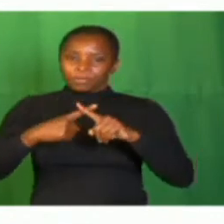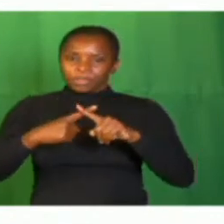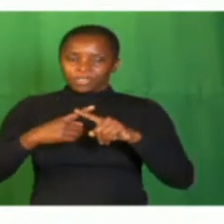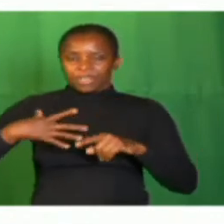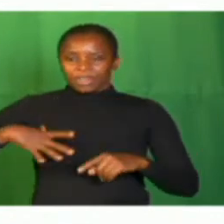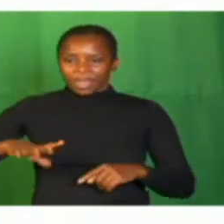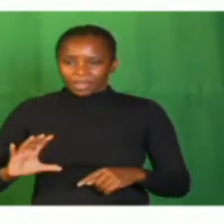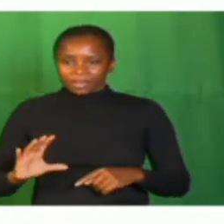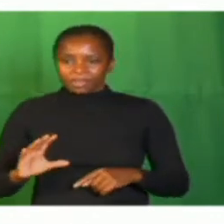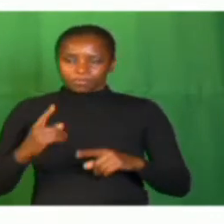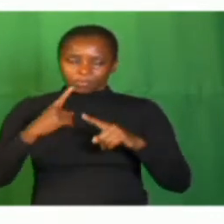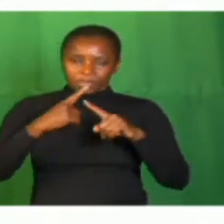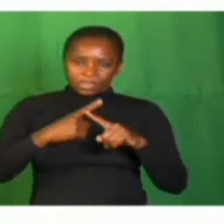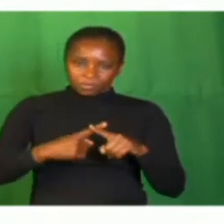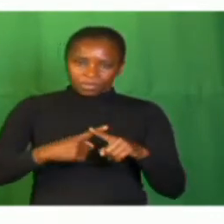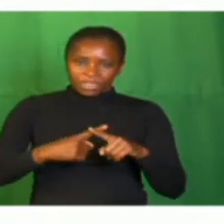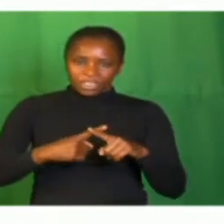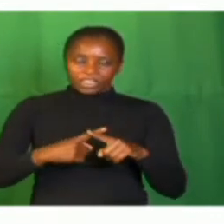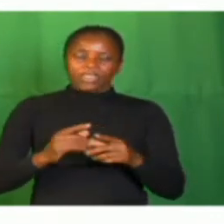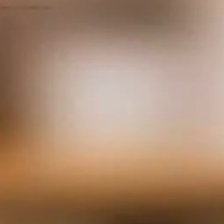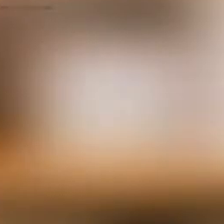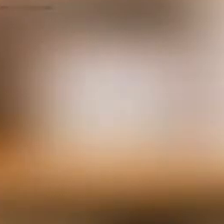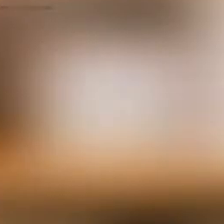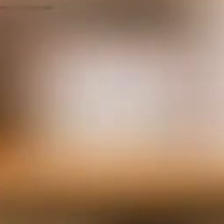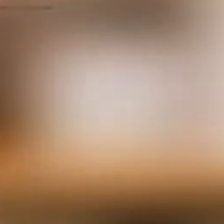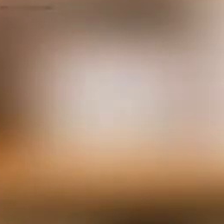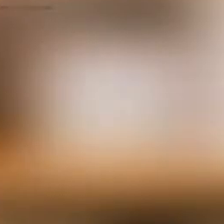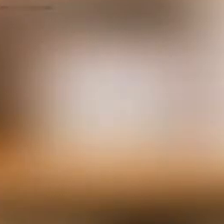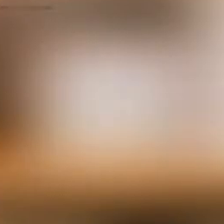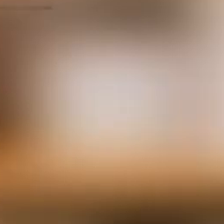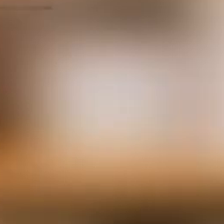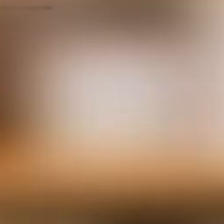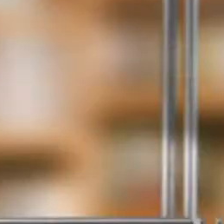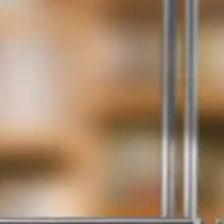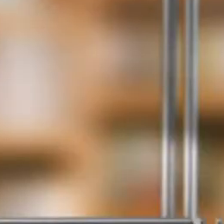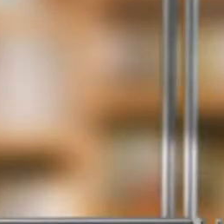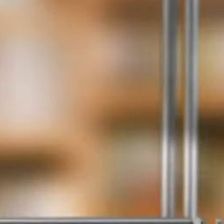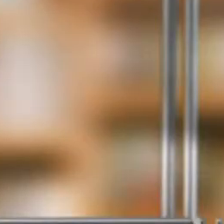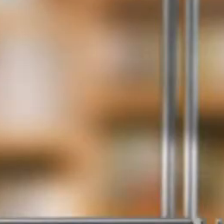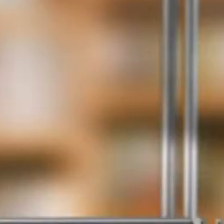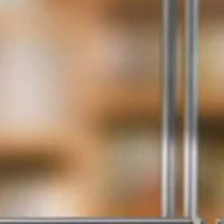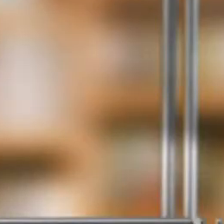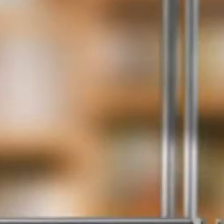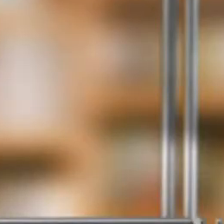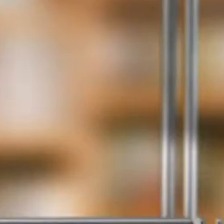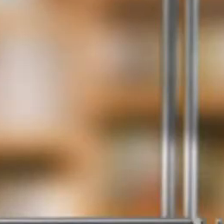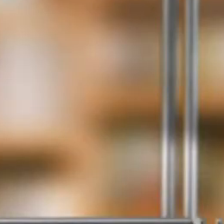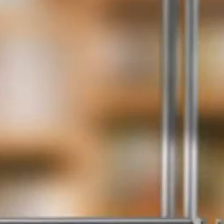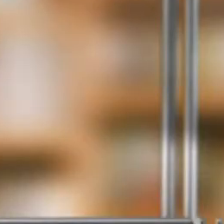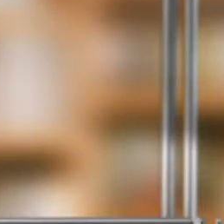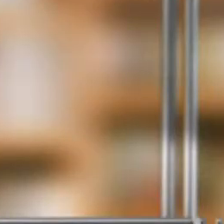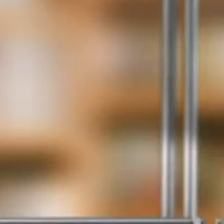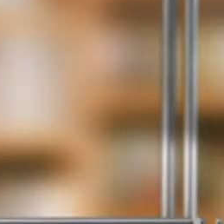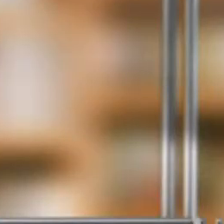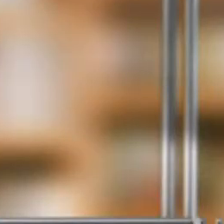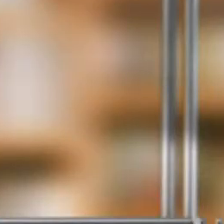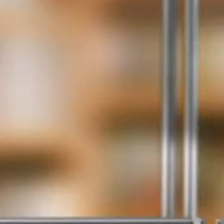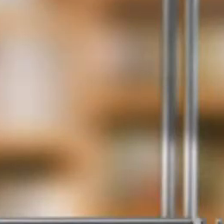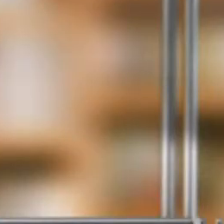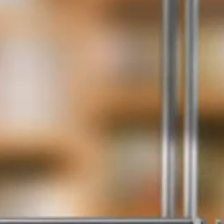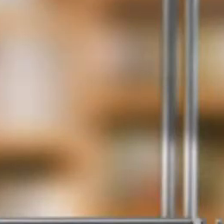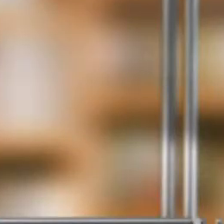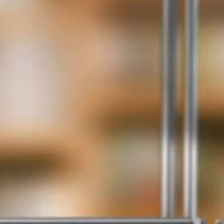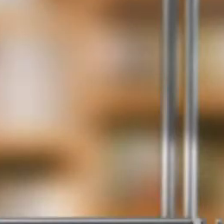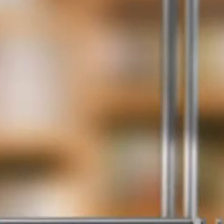for multiplication over subtraction. Over to you, Sisi. Okay, ma'am. So you requiring a break, are